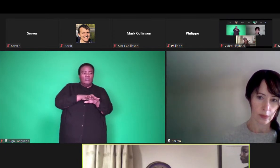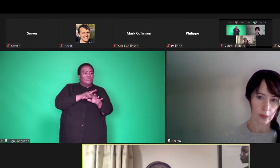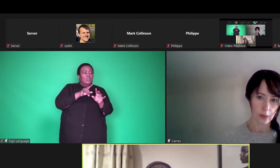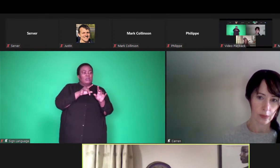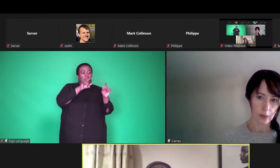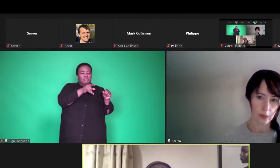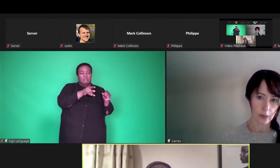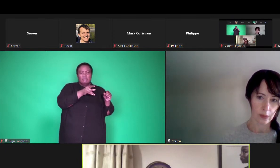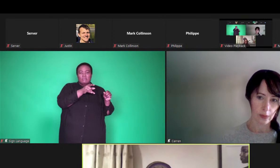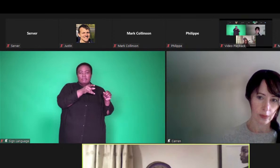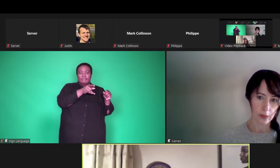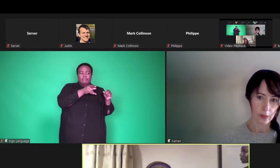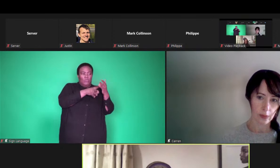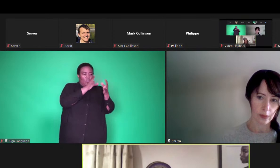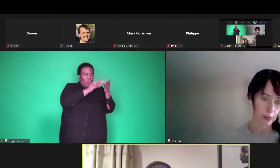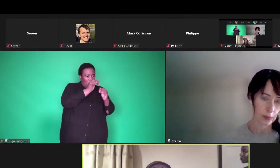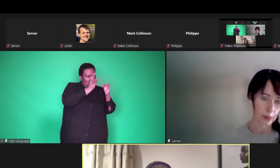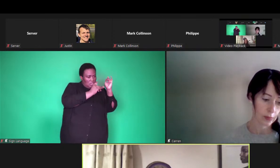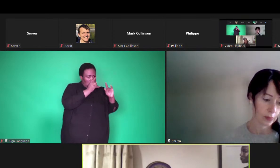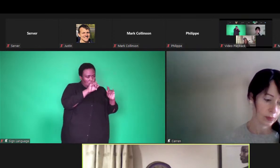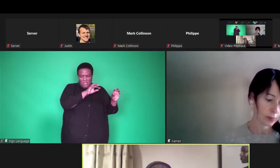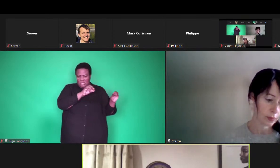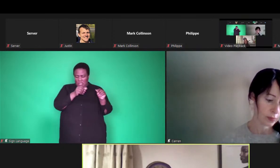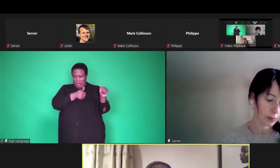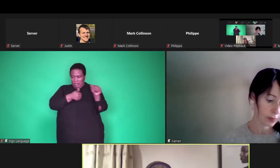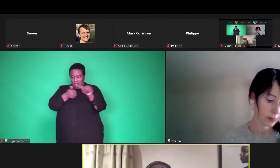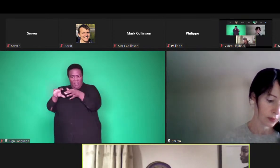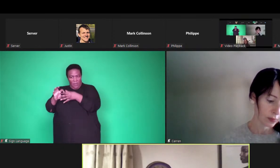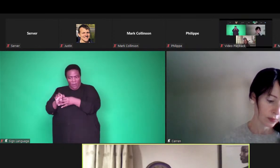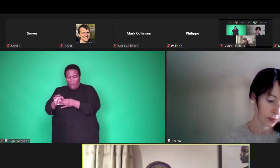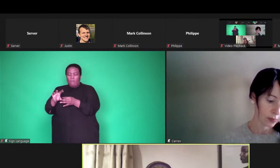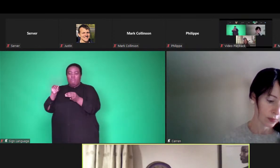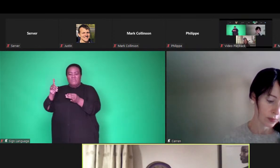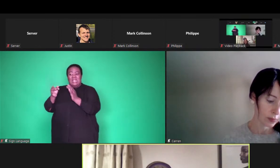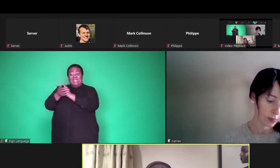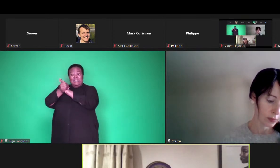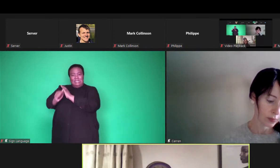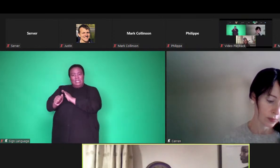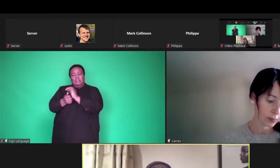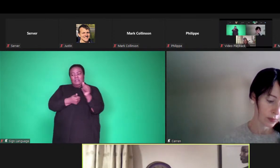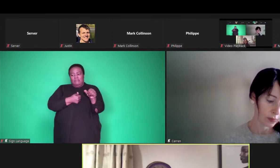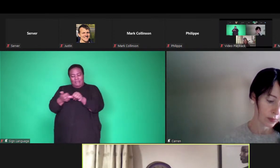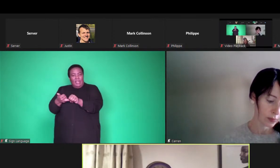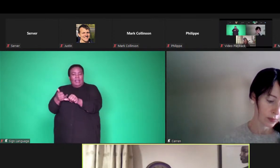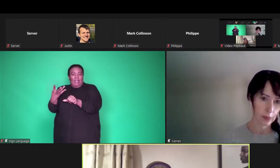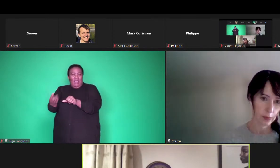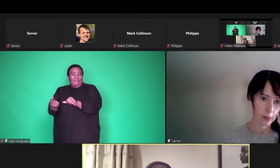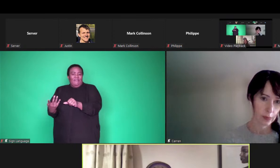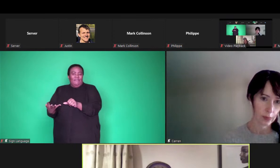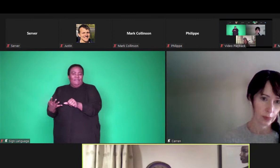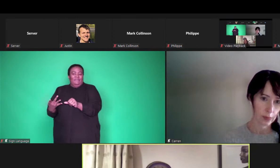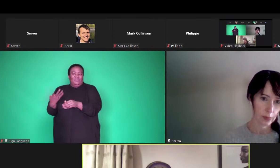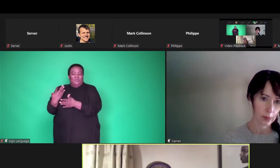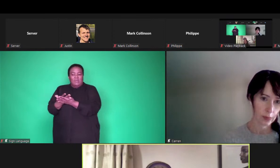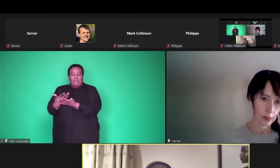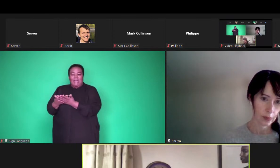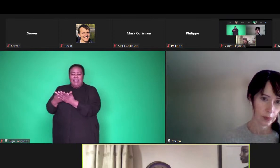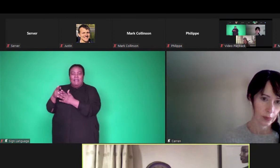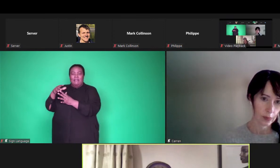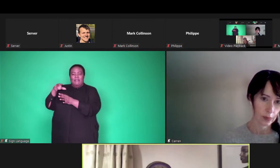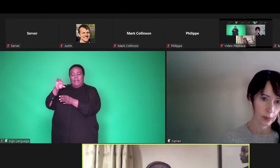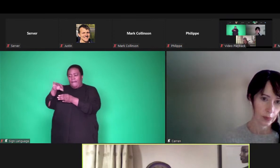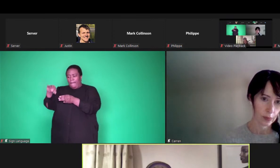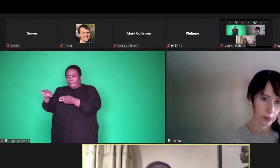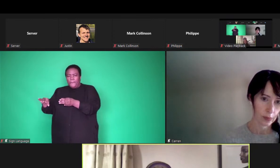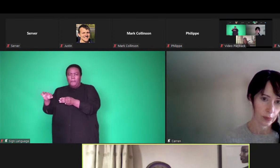money and stuff that's helping with climate resilience. So people are, you know, contributing for irrigation or climate or drought